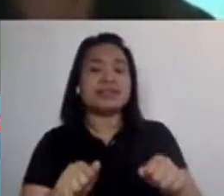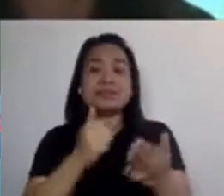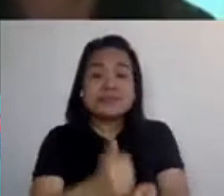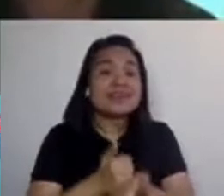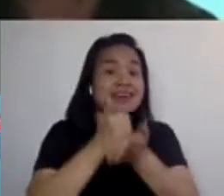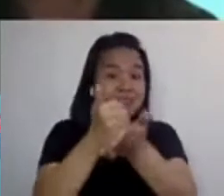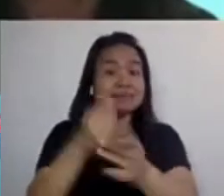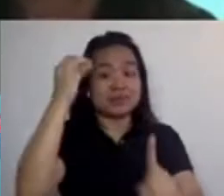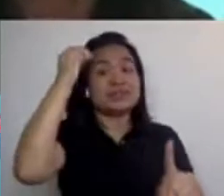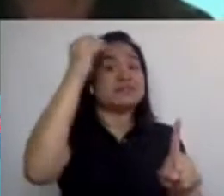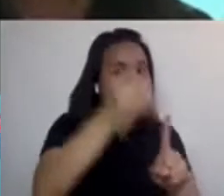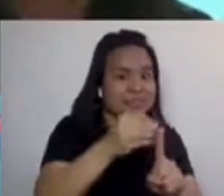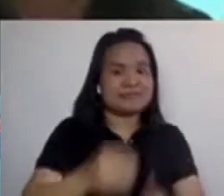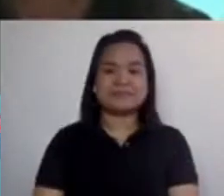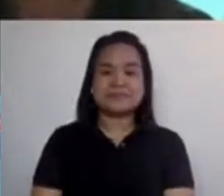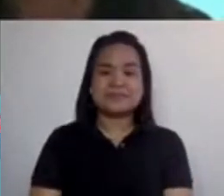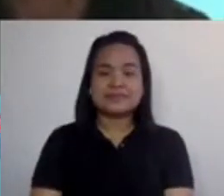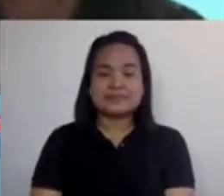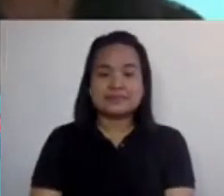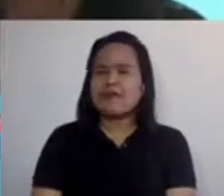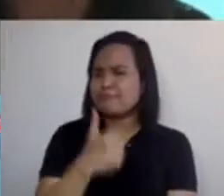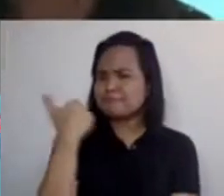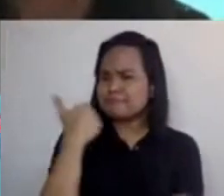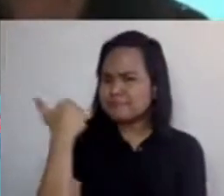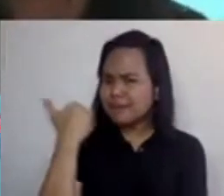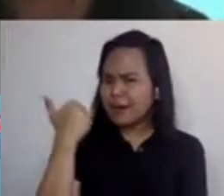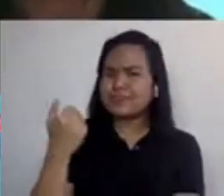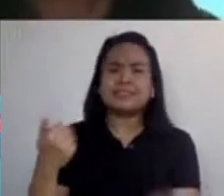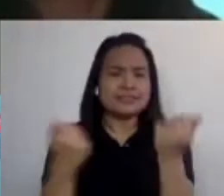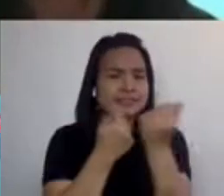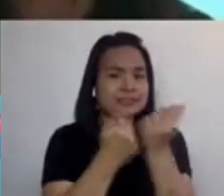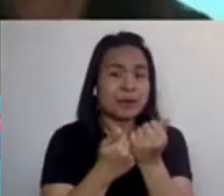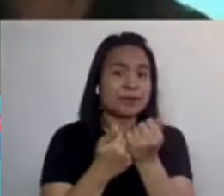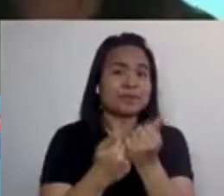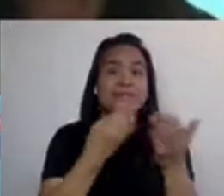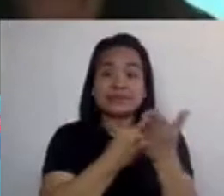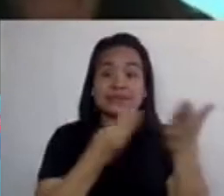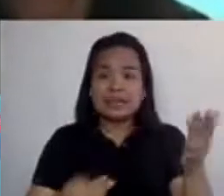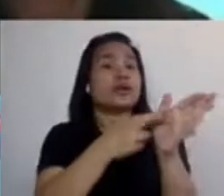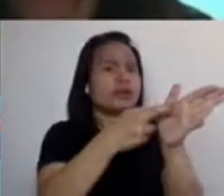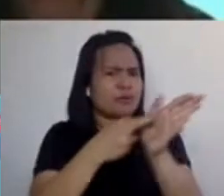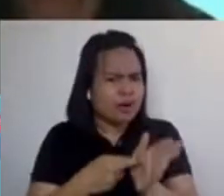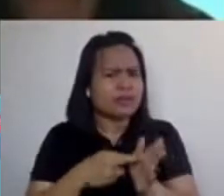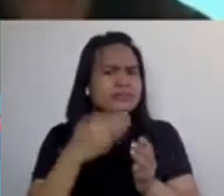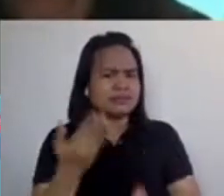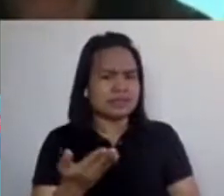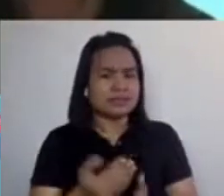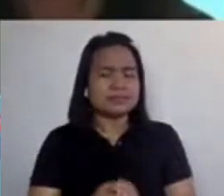from those supplemental materials required by this objective, it should also be partnered